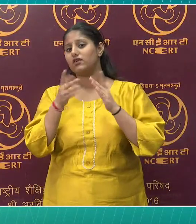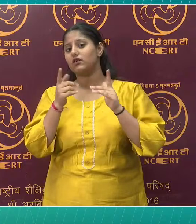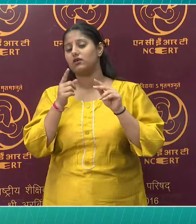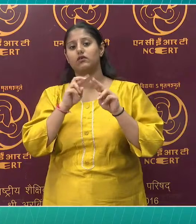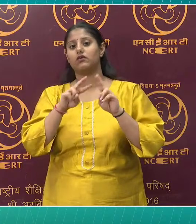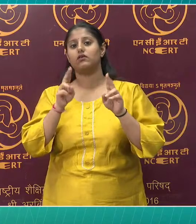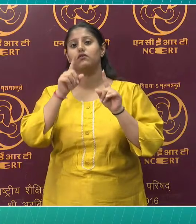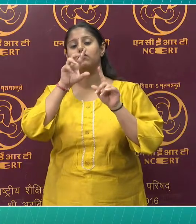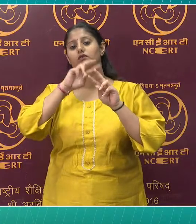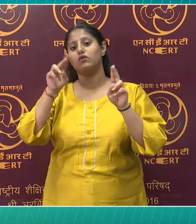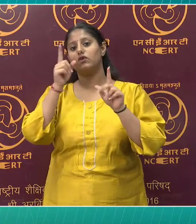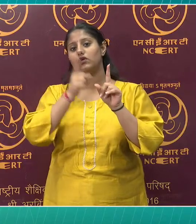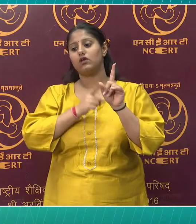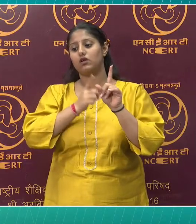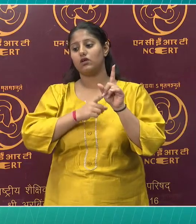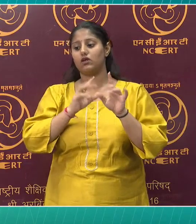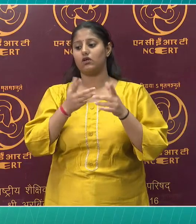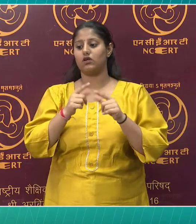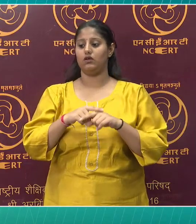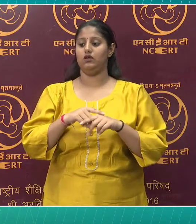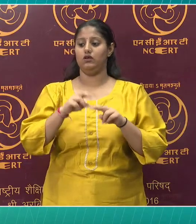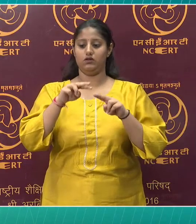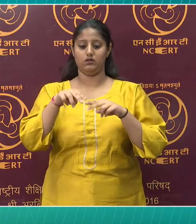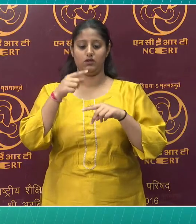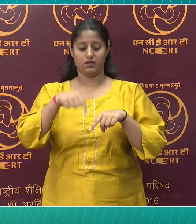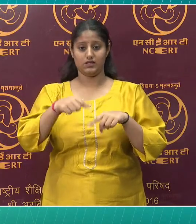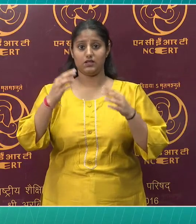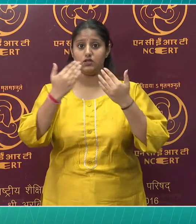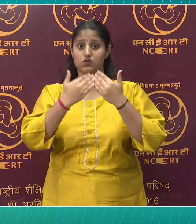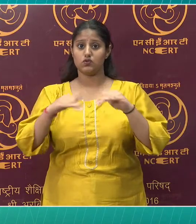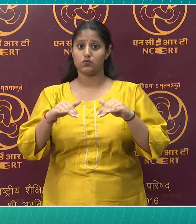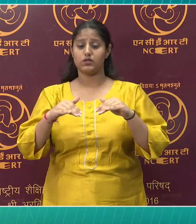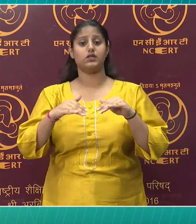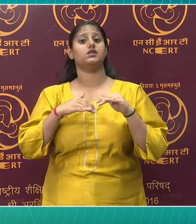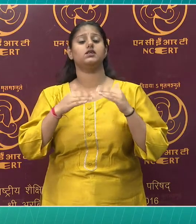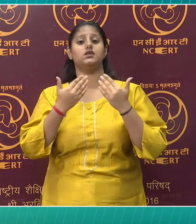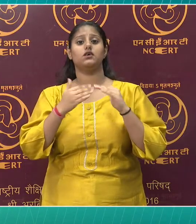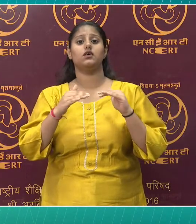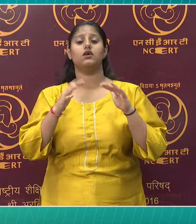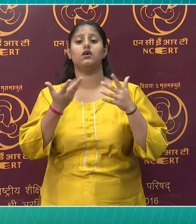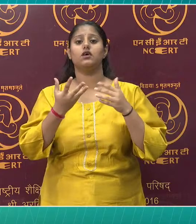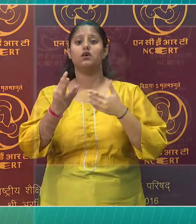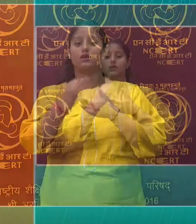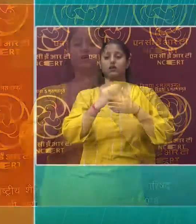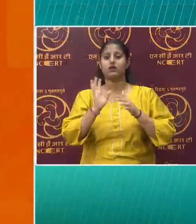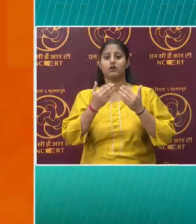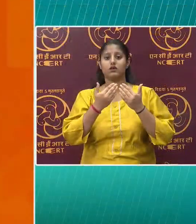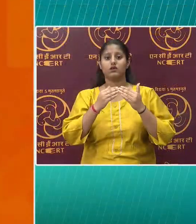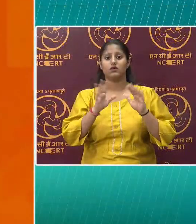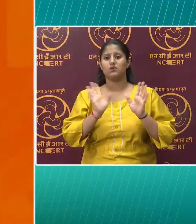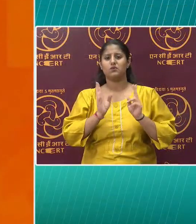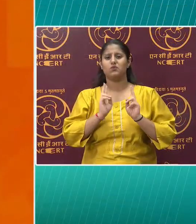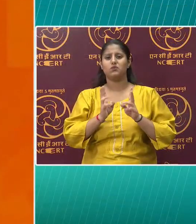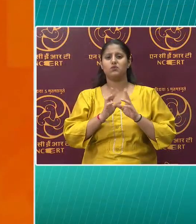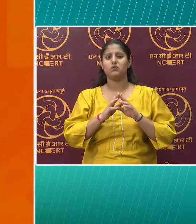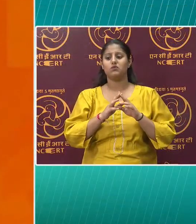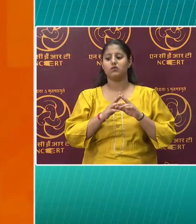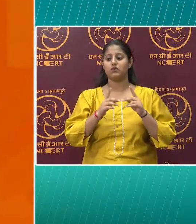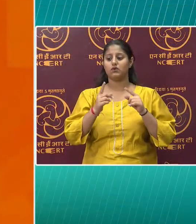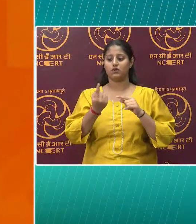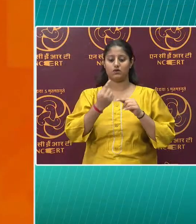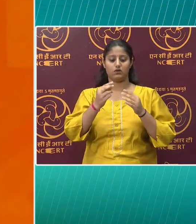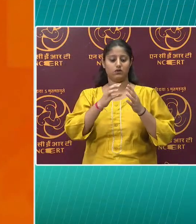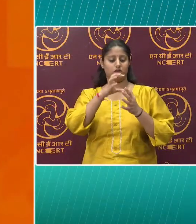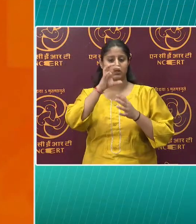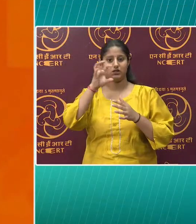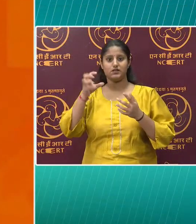10 days for this, during which the students are not going to bring their books. It is generally the Saturdays that the states